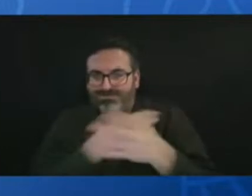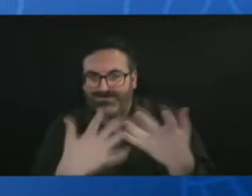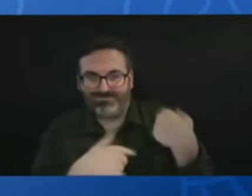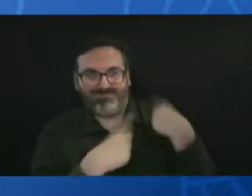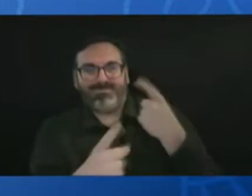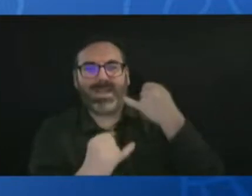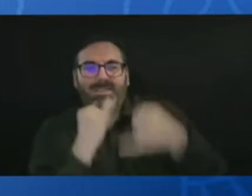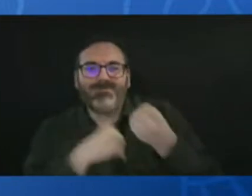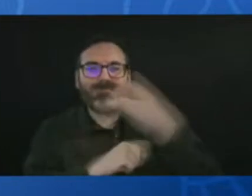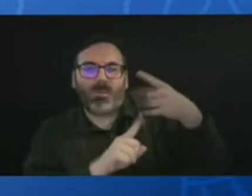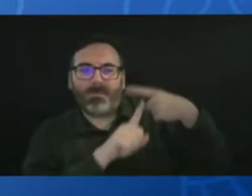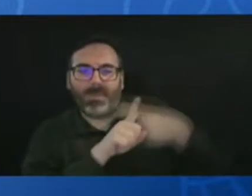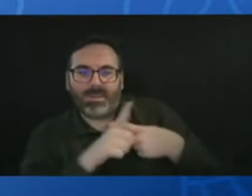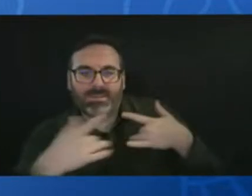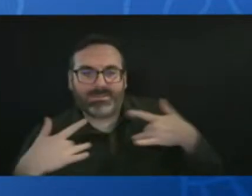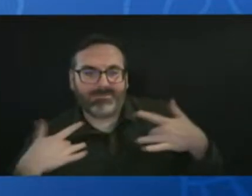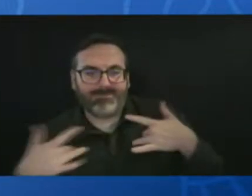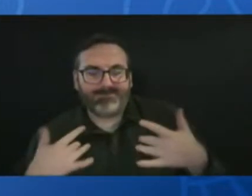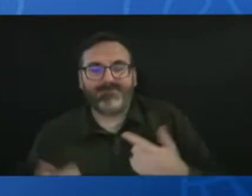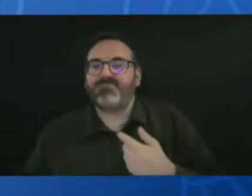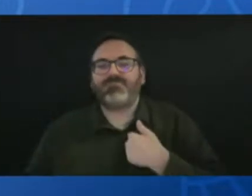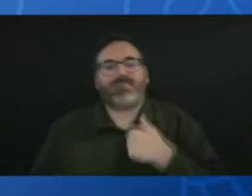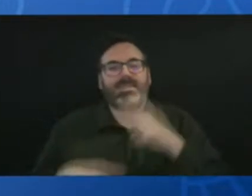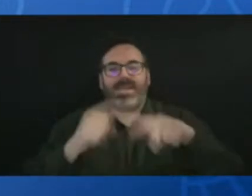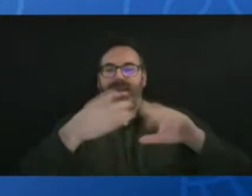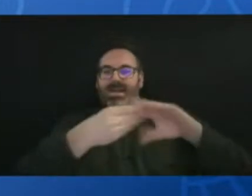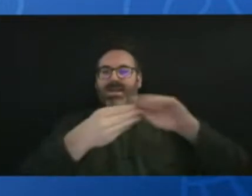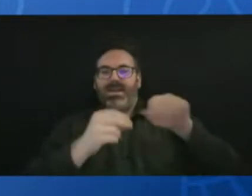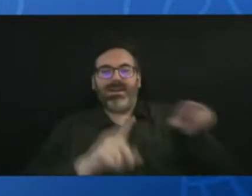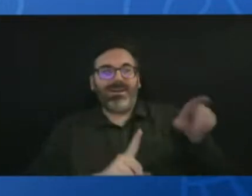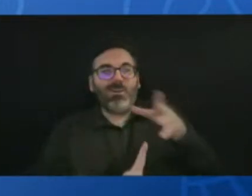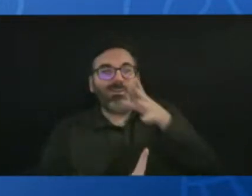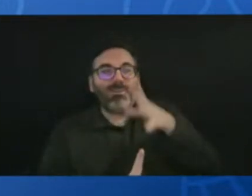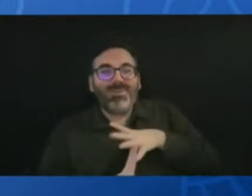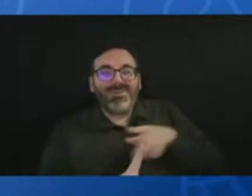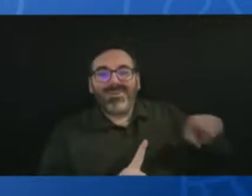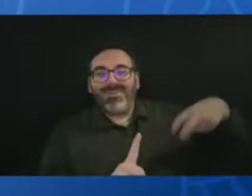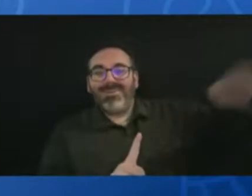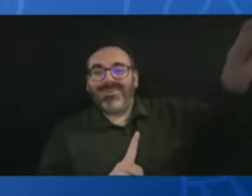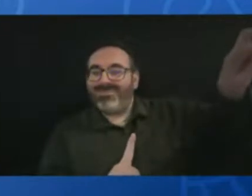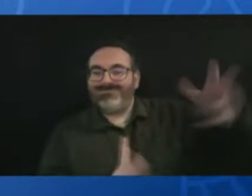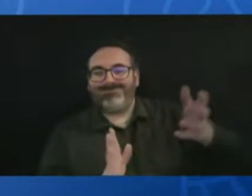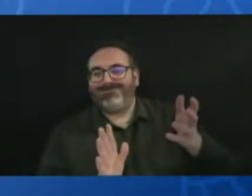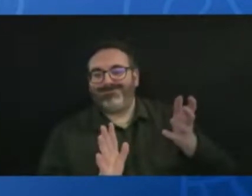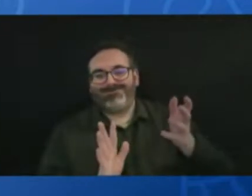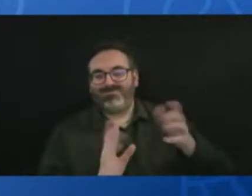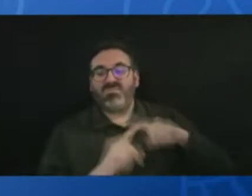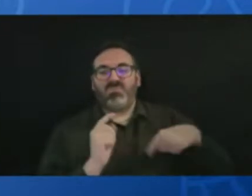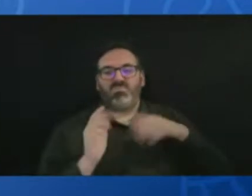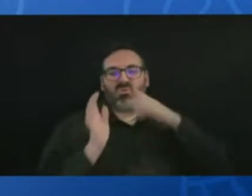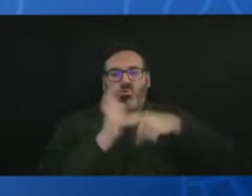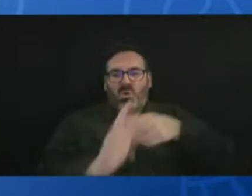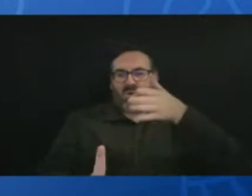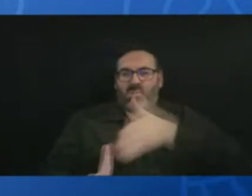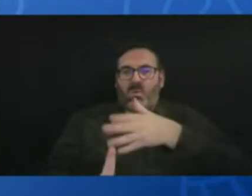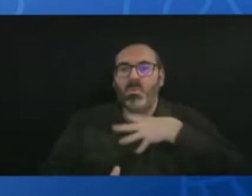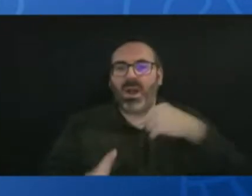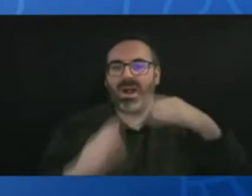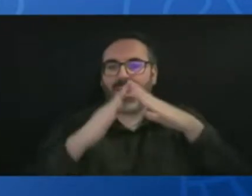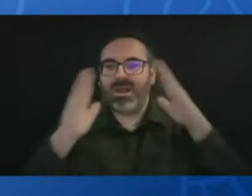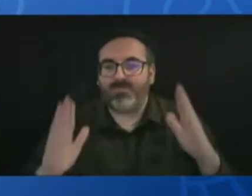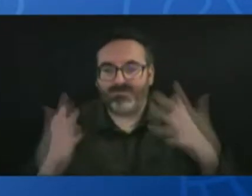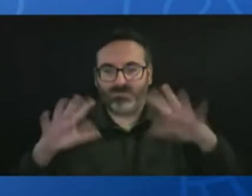announced, Second Lady Usha Vance will travel to Greenland with her son and a United States delegation to visit historical